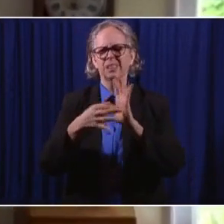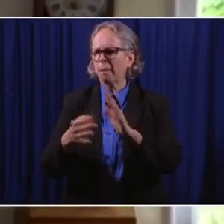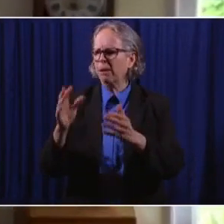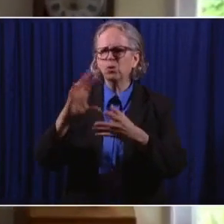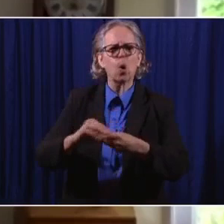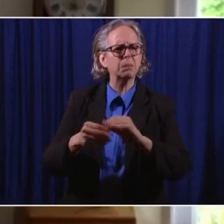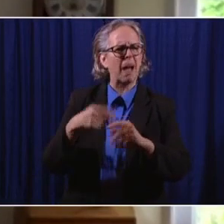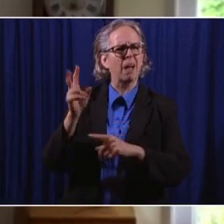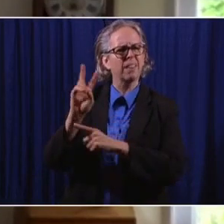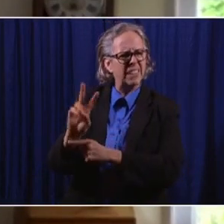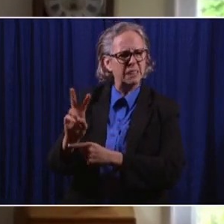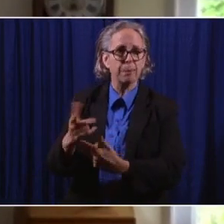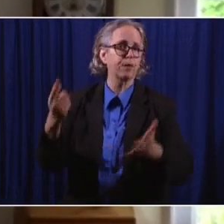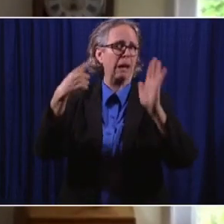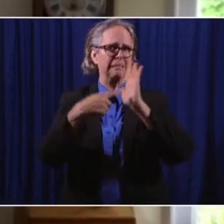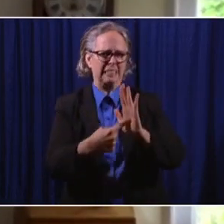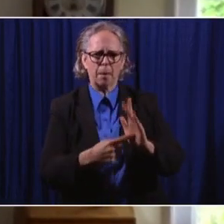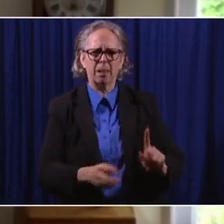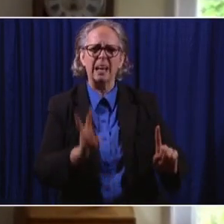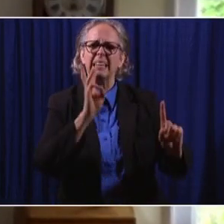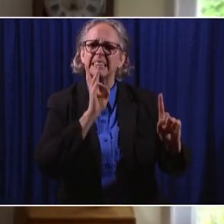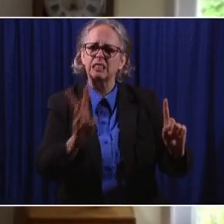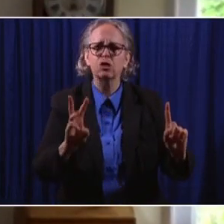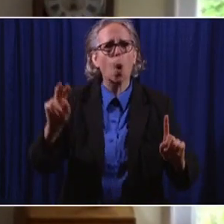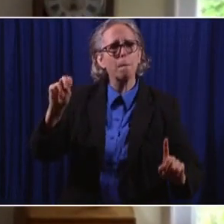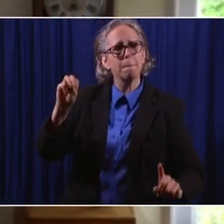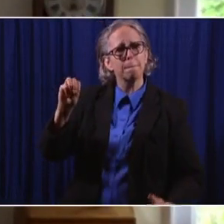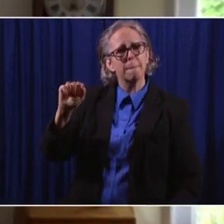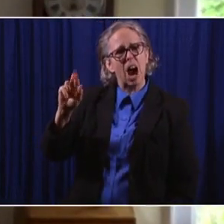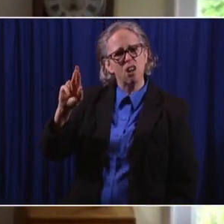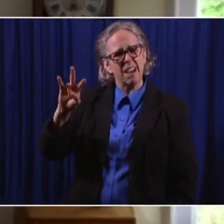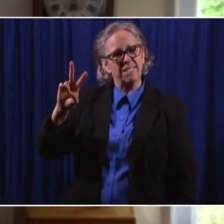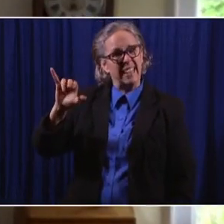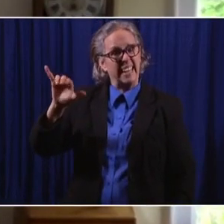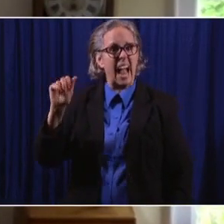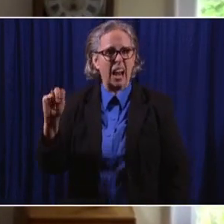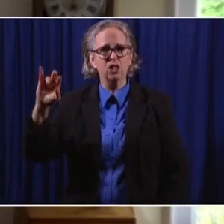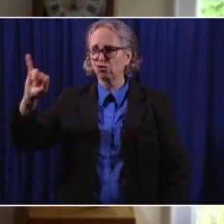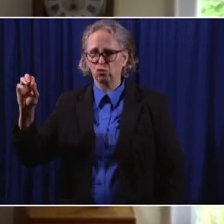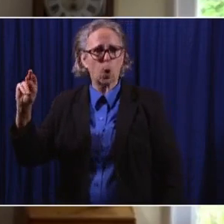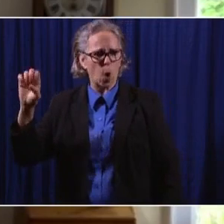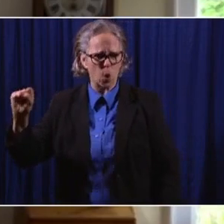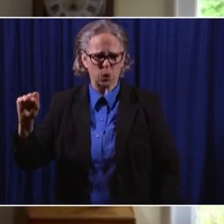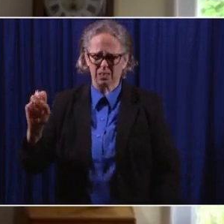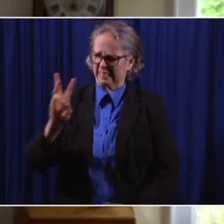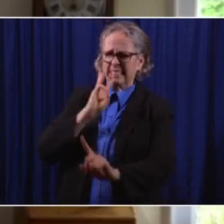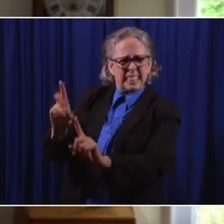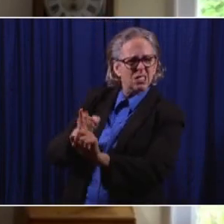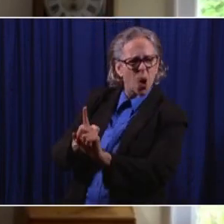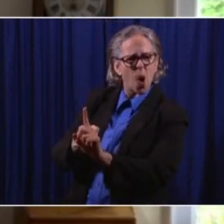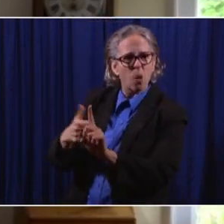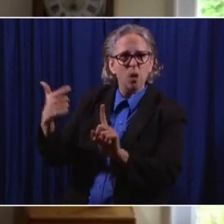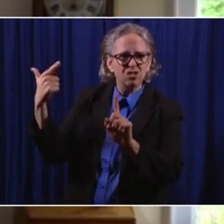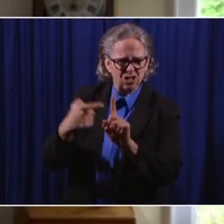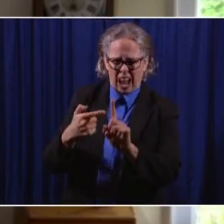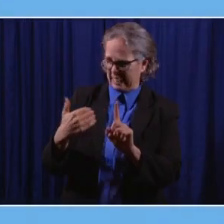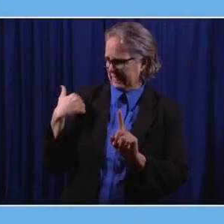6-year-old Marvia Jones was shot earlier this month. She lived for 2 weeks before dying last